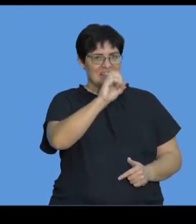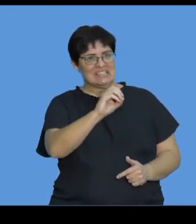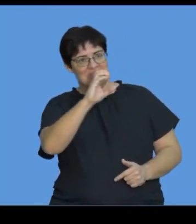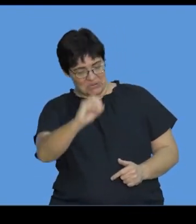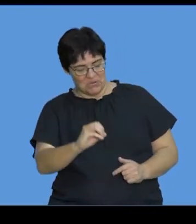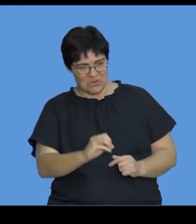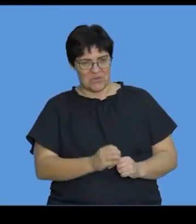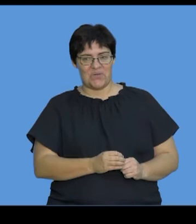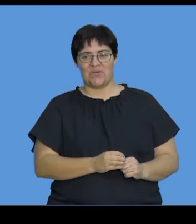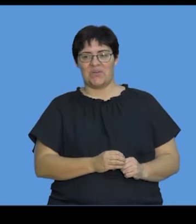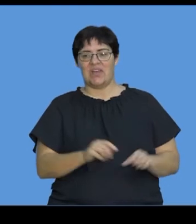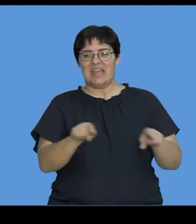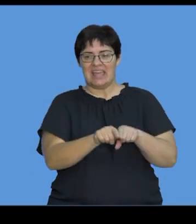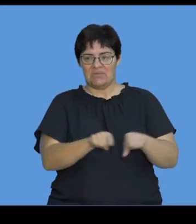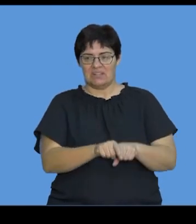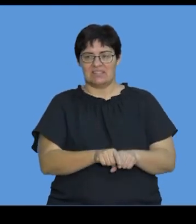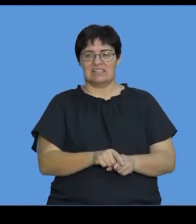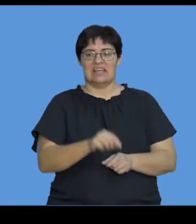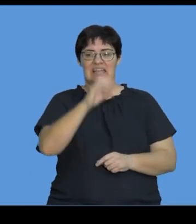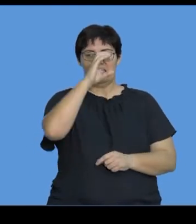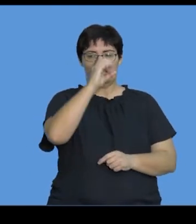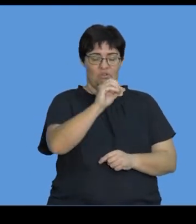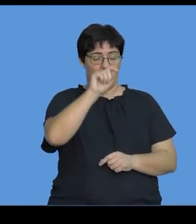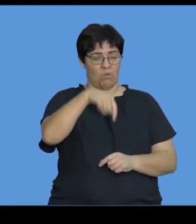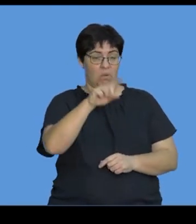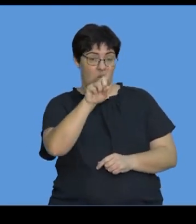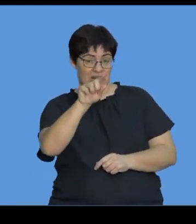it. Mass, 0.165.